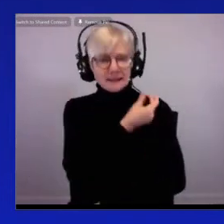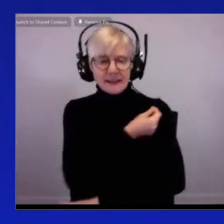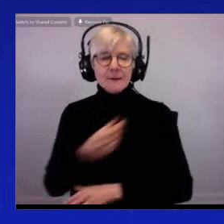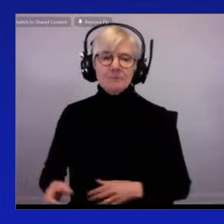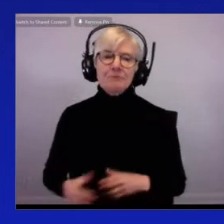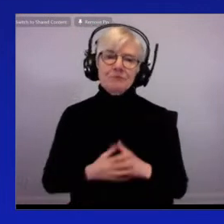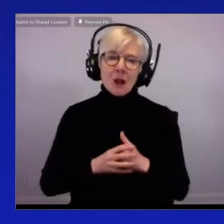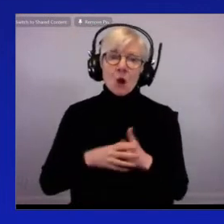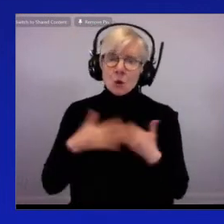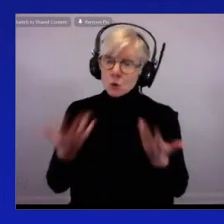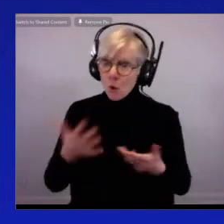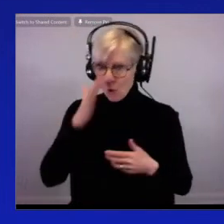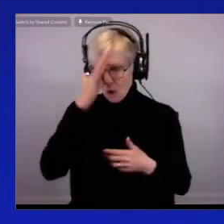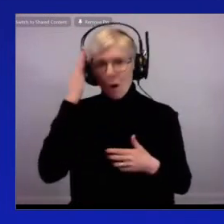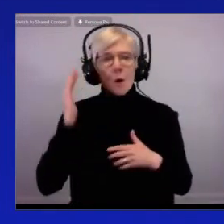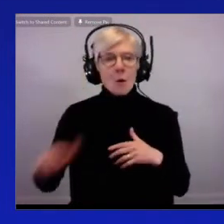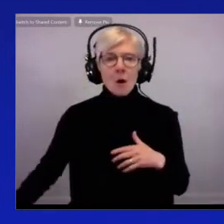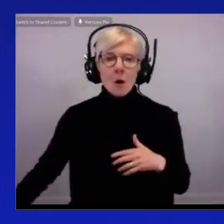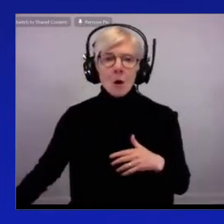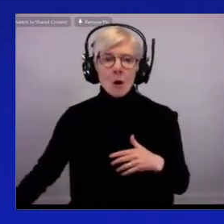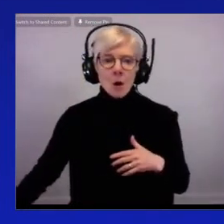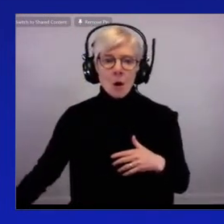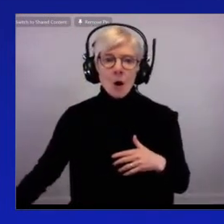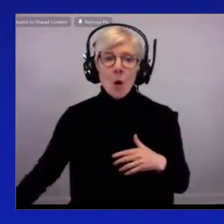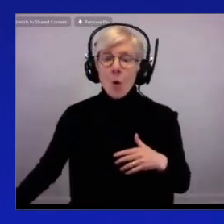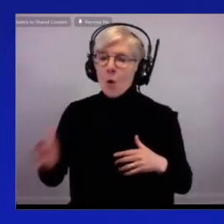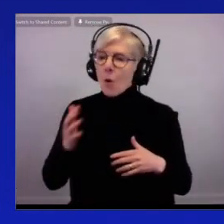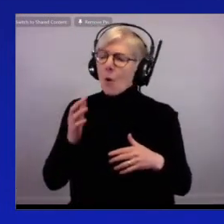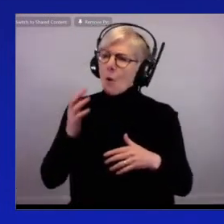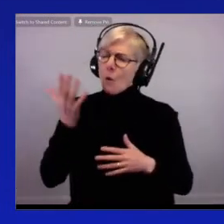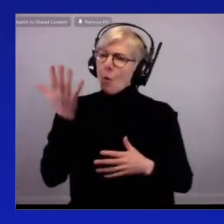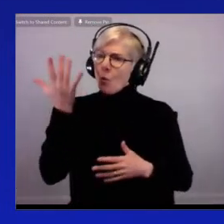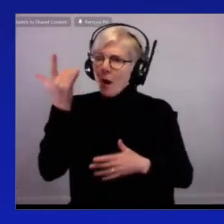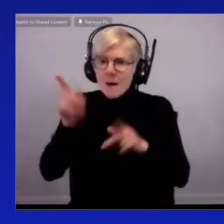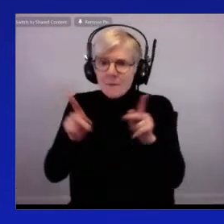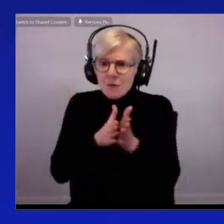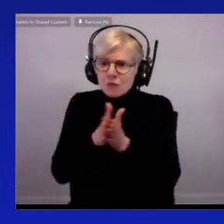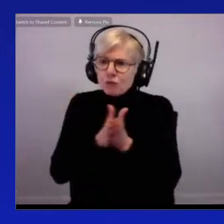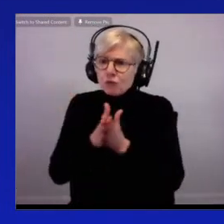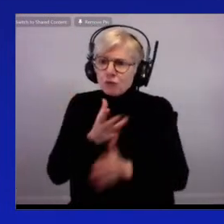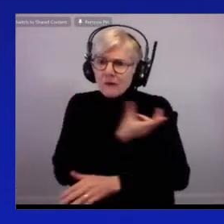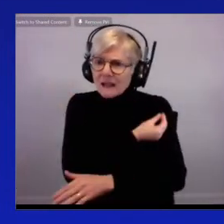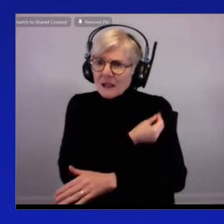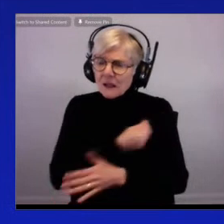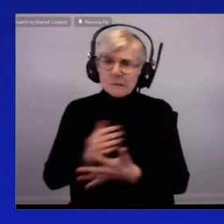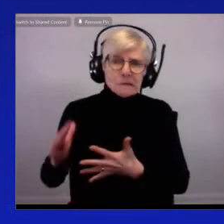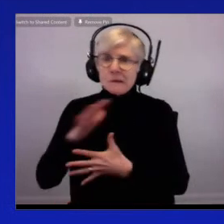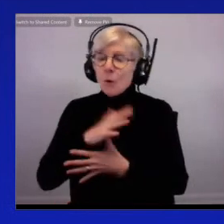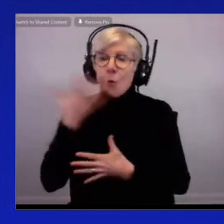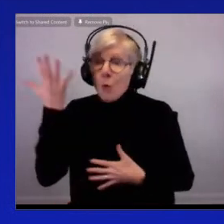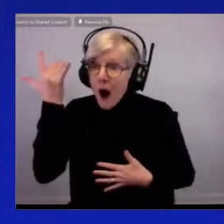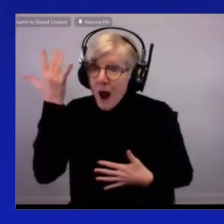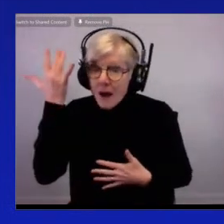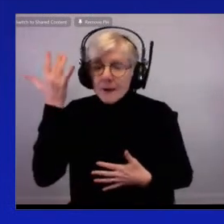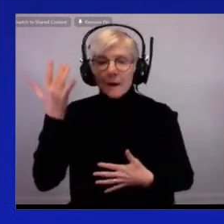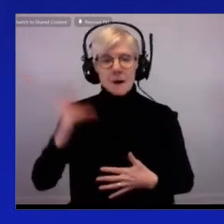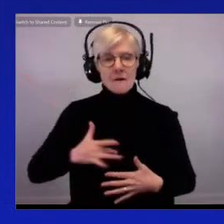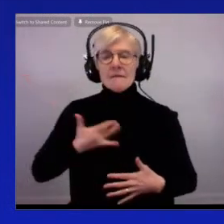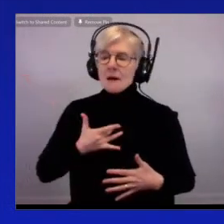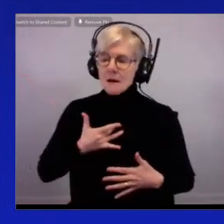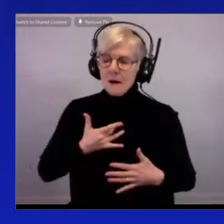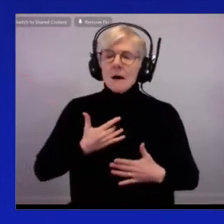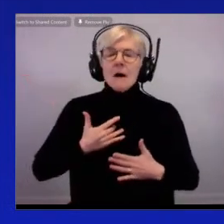So the most common motivator for those to be vaccinated is that they feel this will